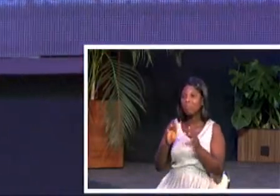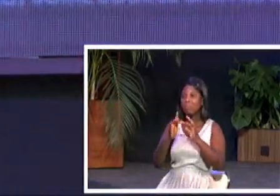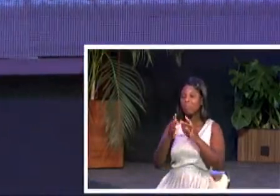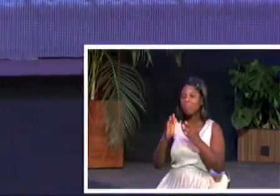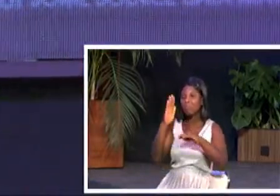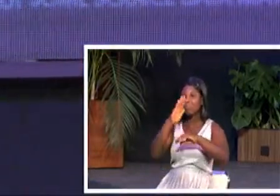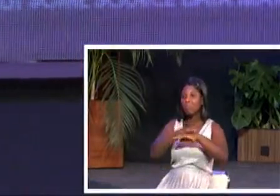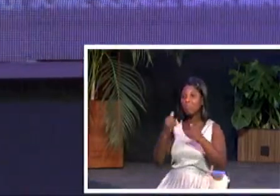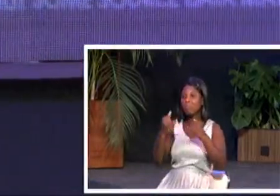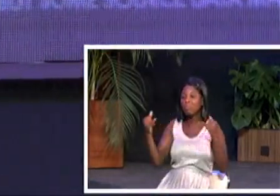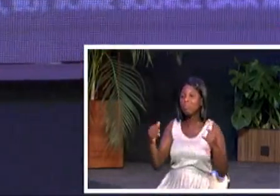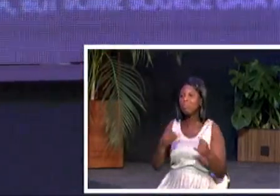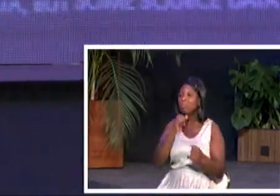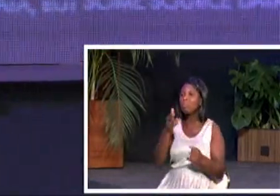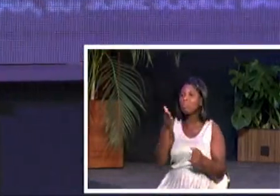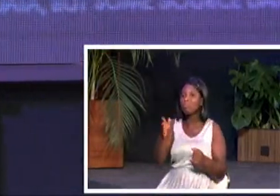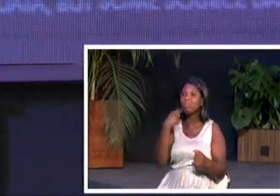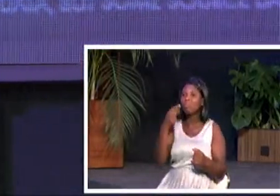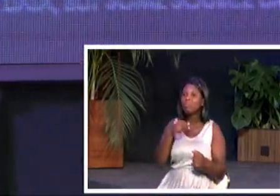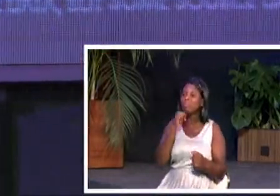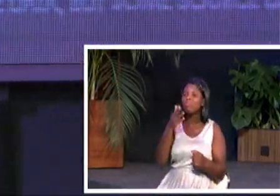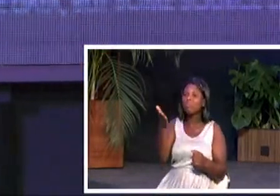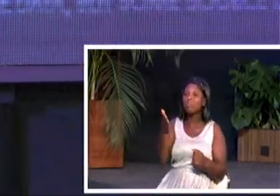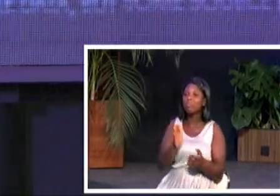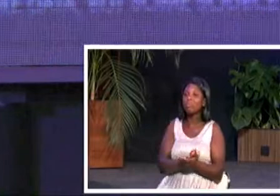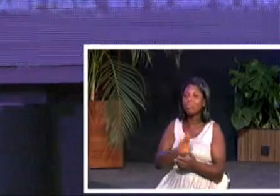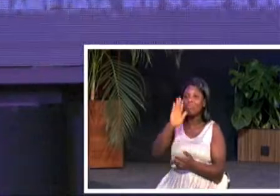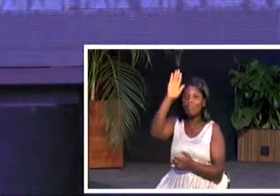people. Right, so